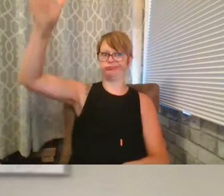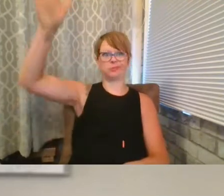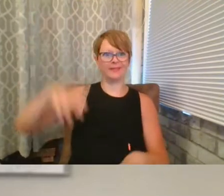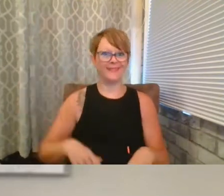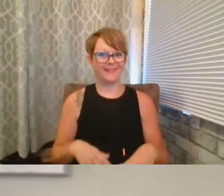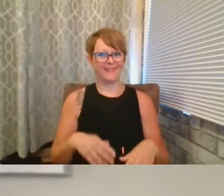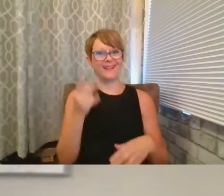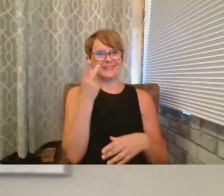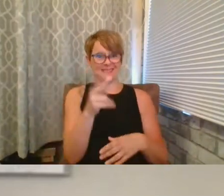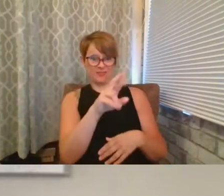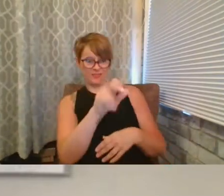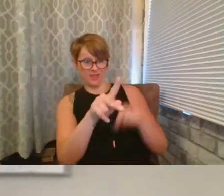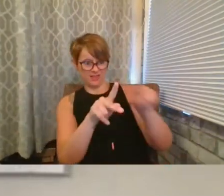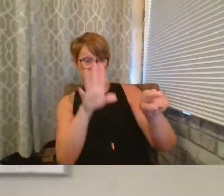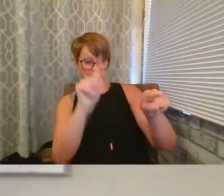viable path.